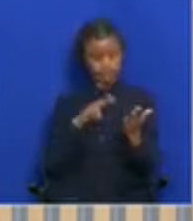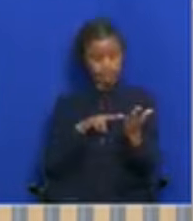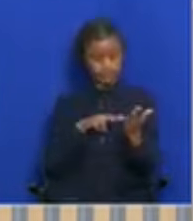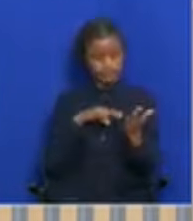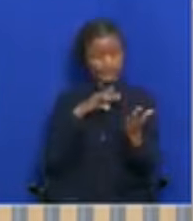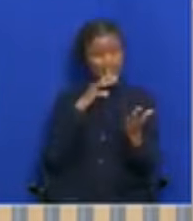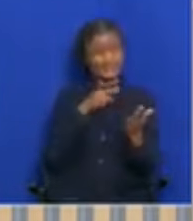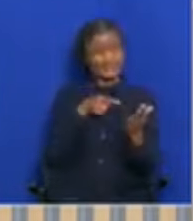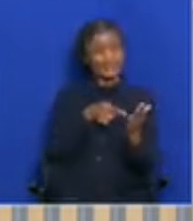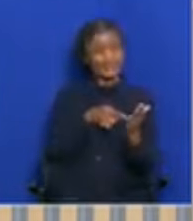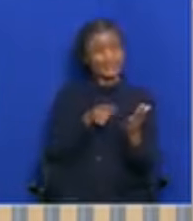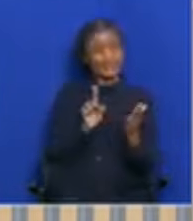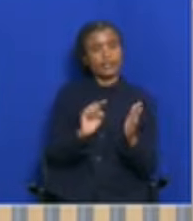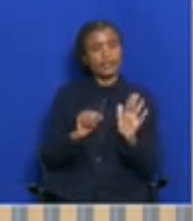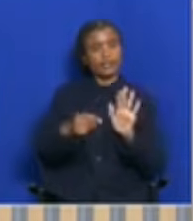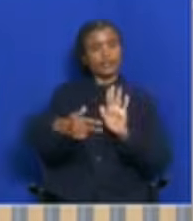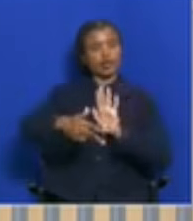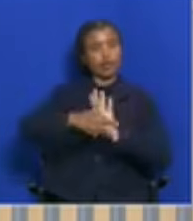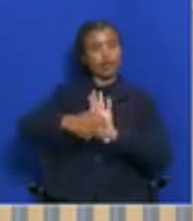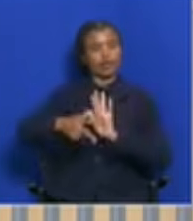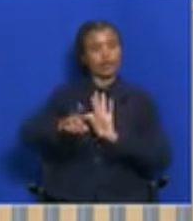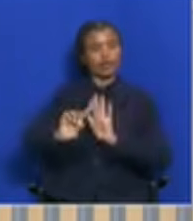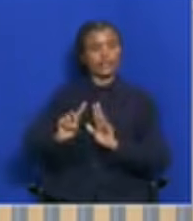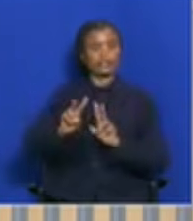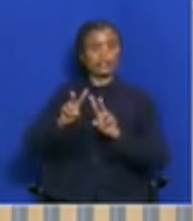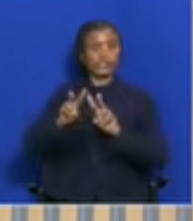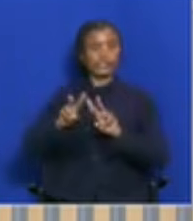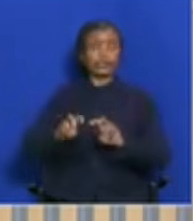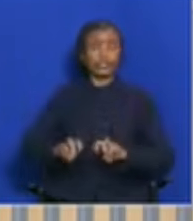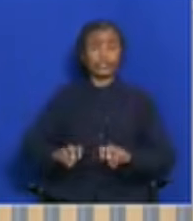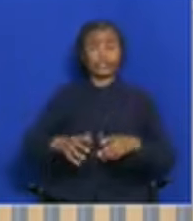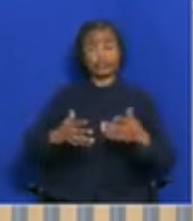prosecute. Were you using it differently?